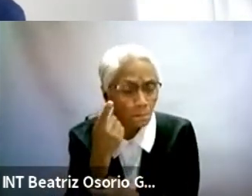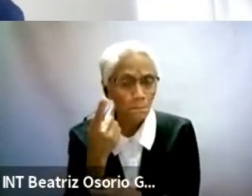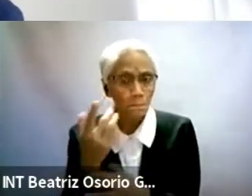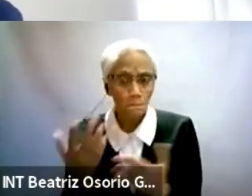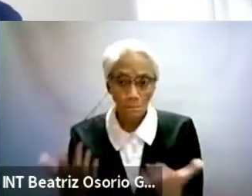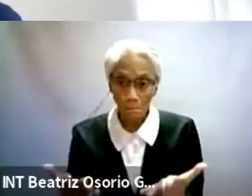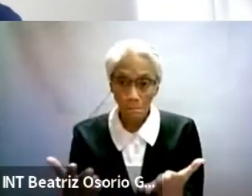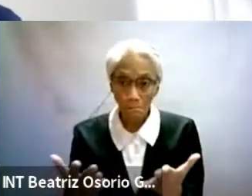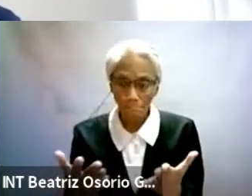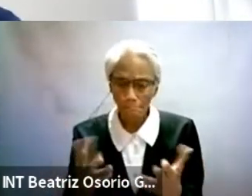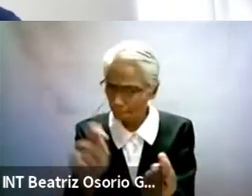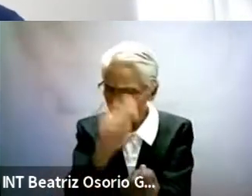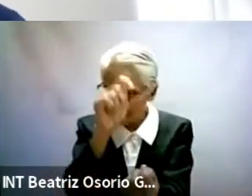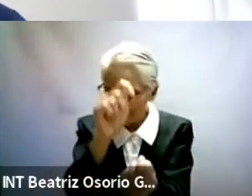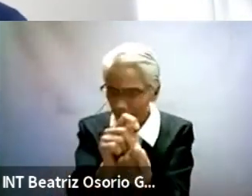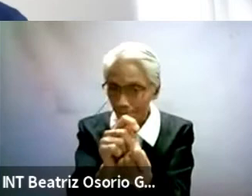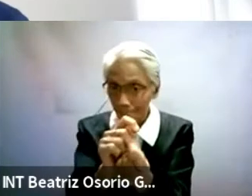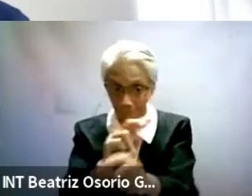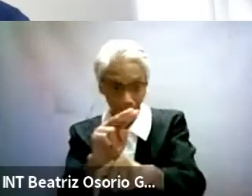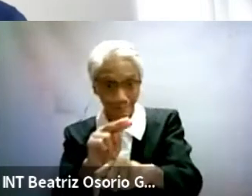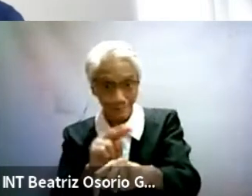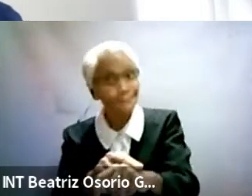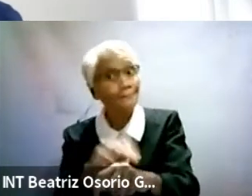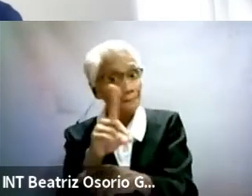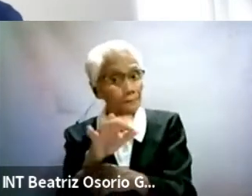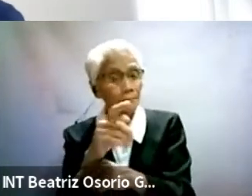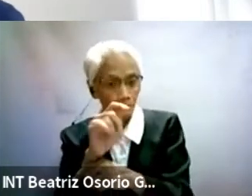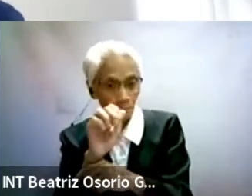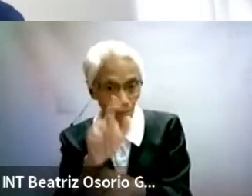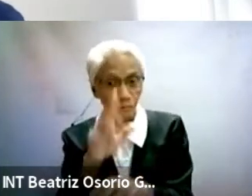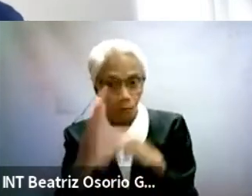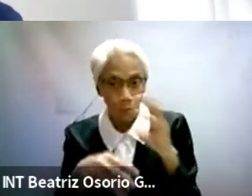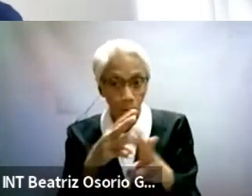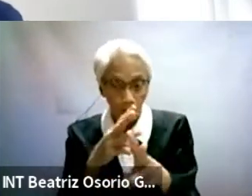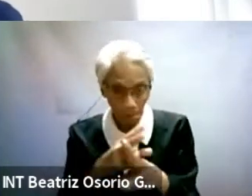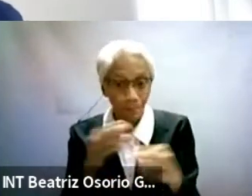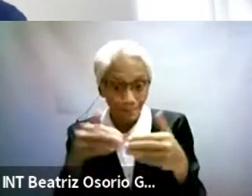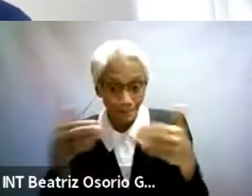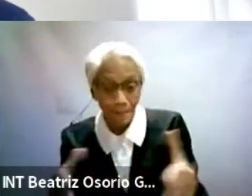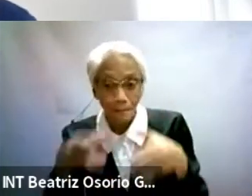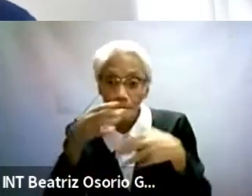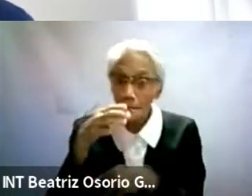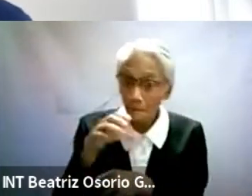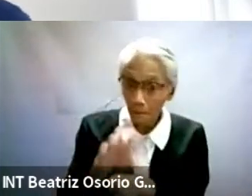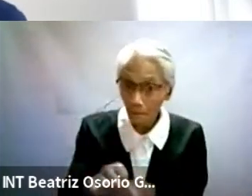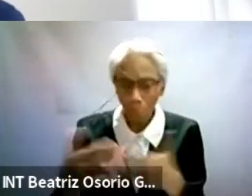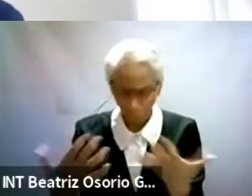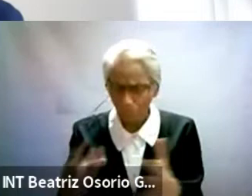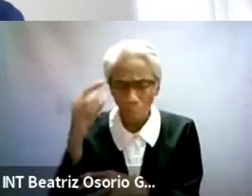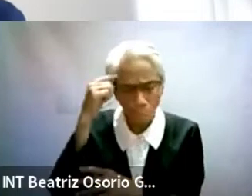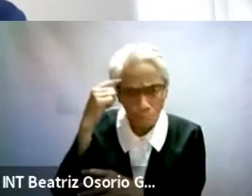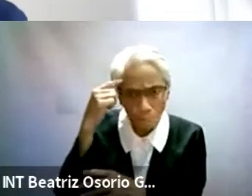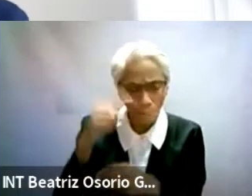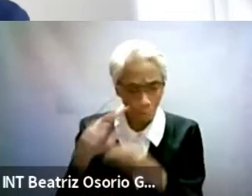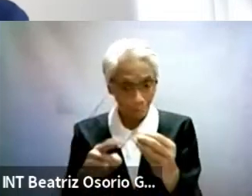it is an understanding of the specific nature of the digital world. The general comment is an opportunity to consider everything from the